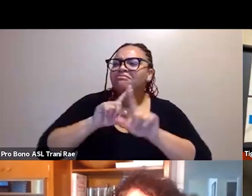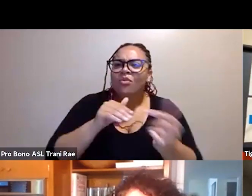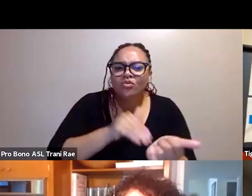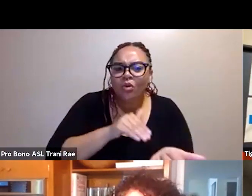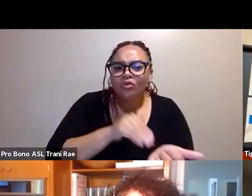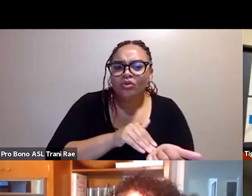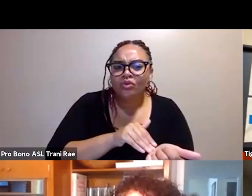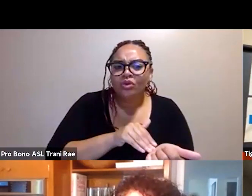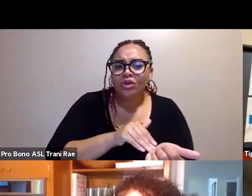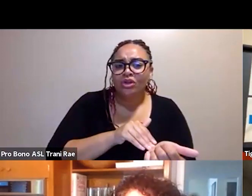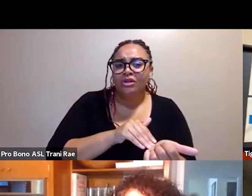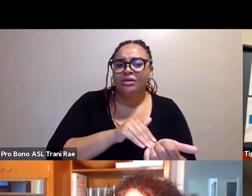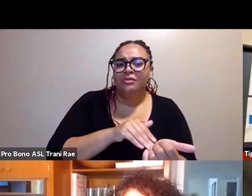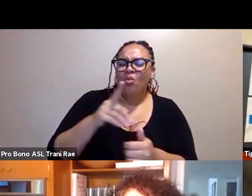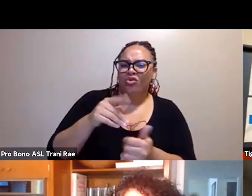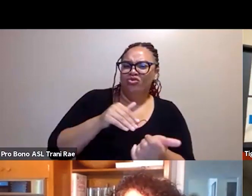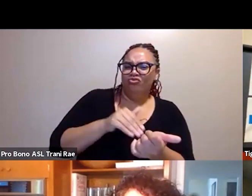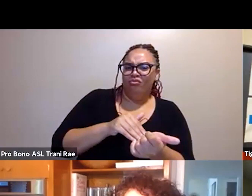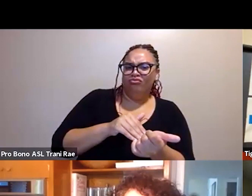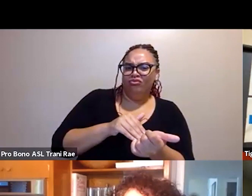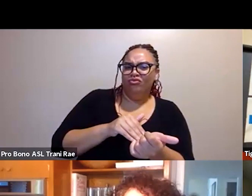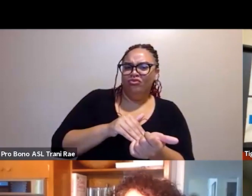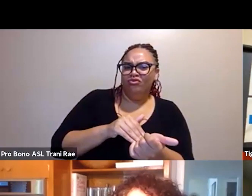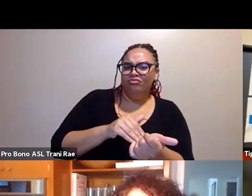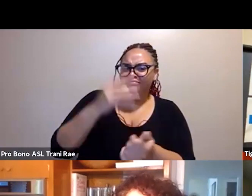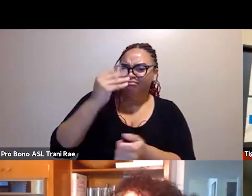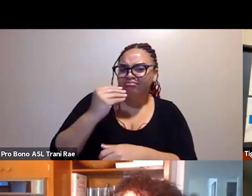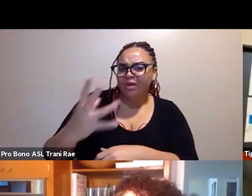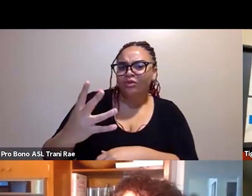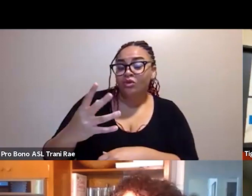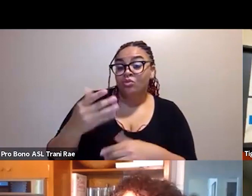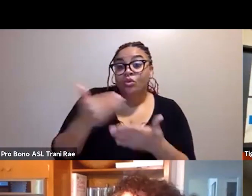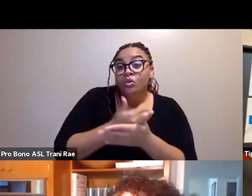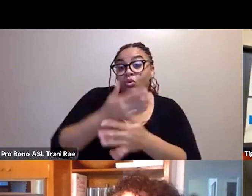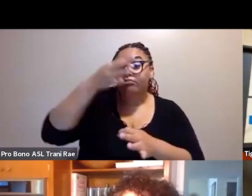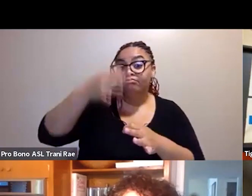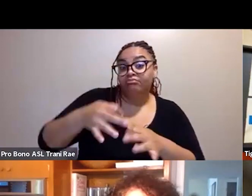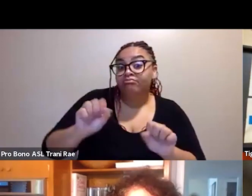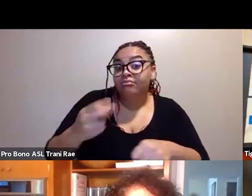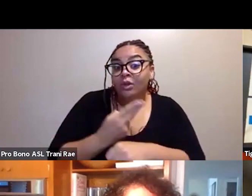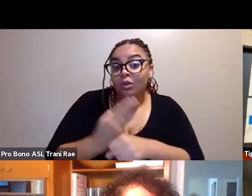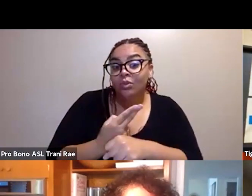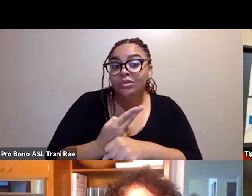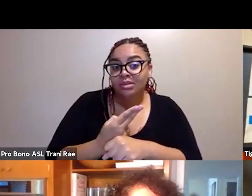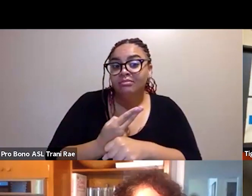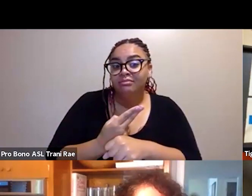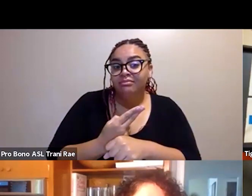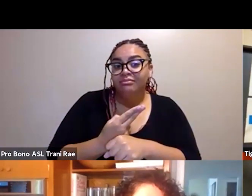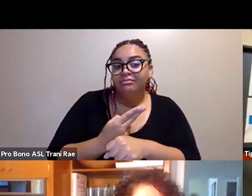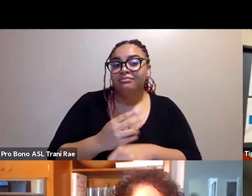chemical weapon of choice, despite the scars you bear from the fen assault.